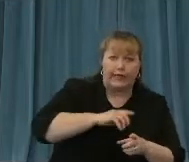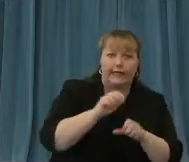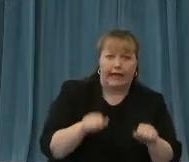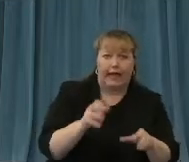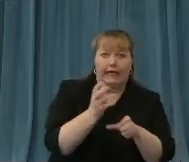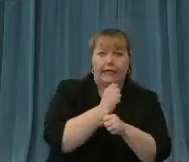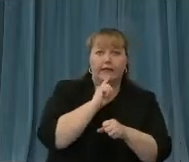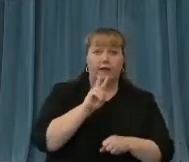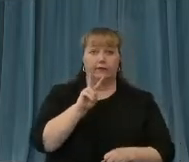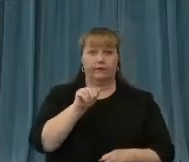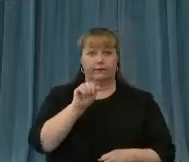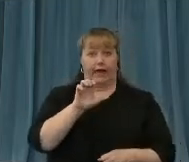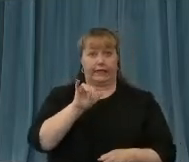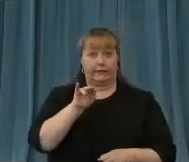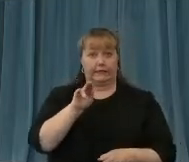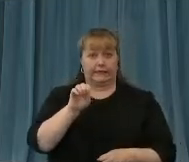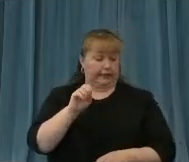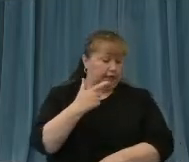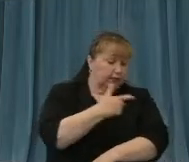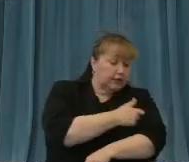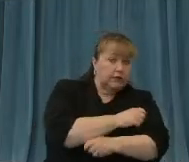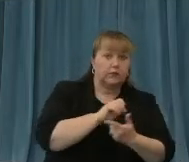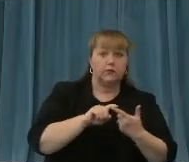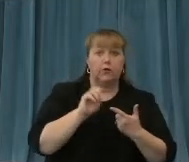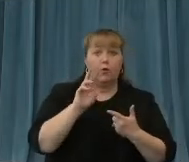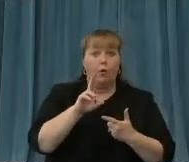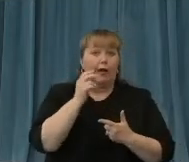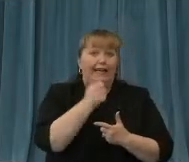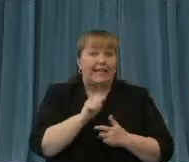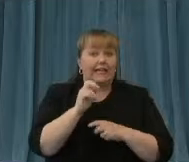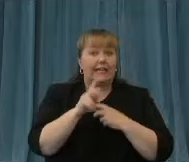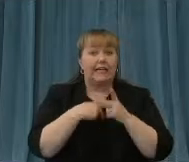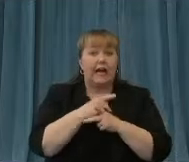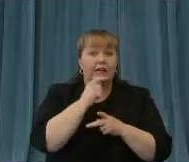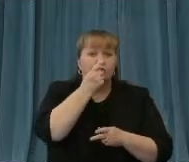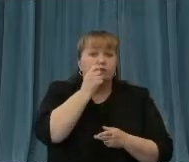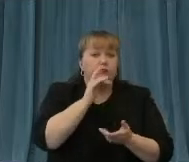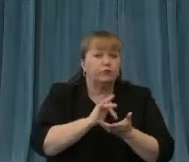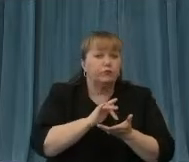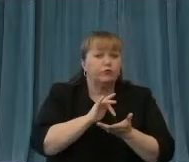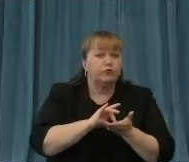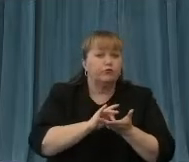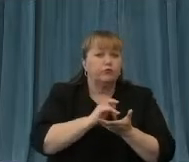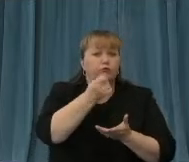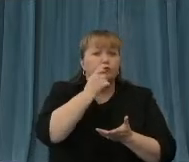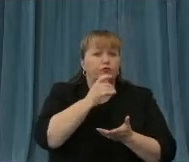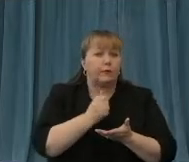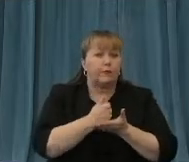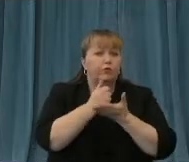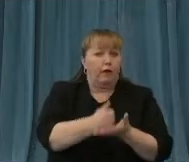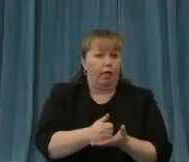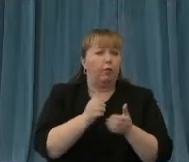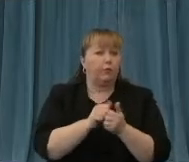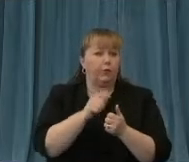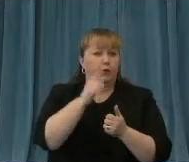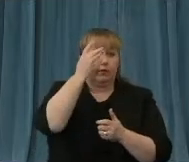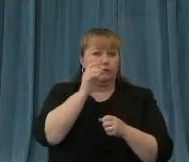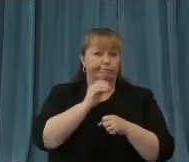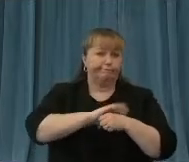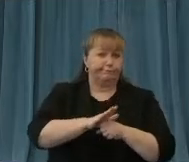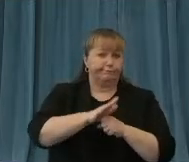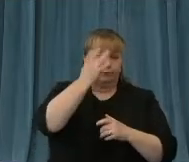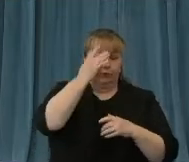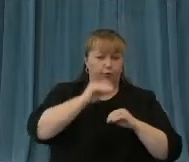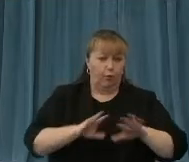gating criteria, or criteria that should be met before we can move on to phase one. Think about this as phase